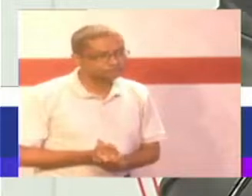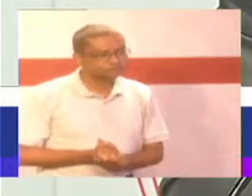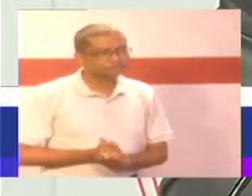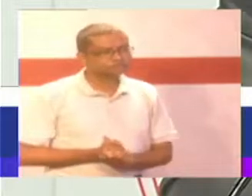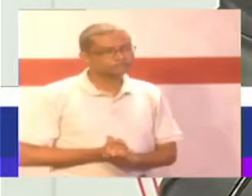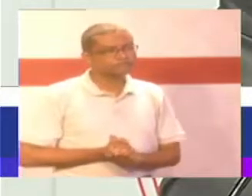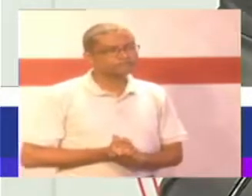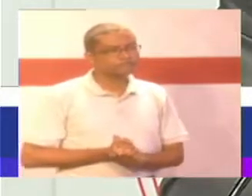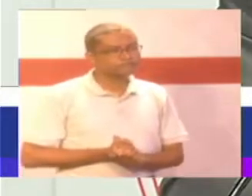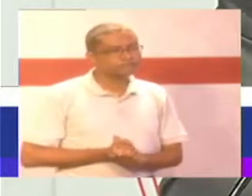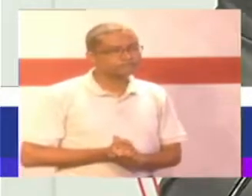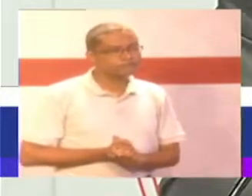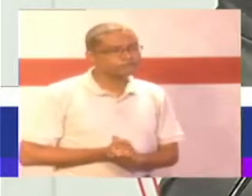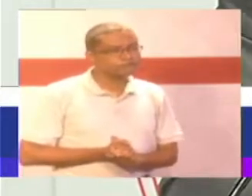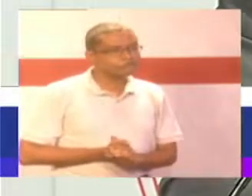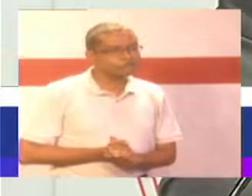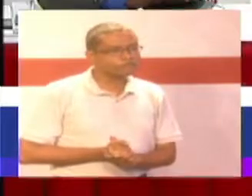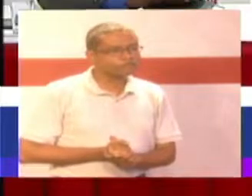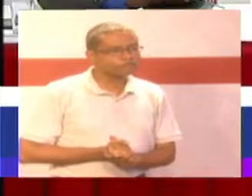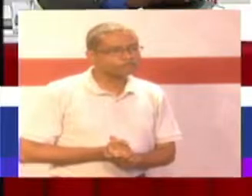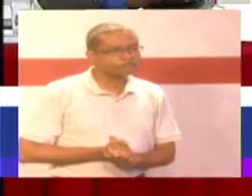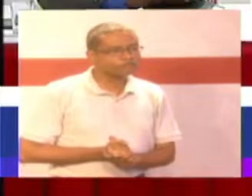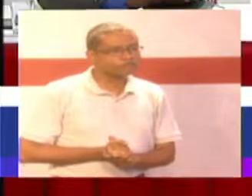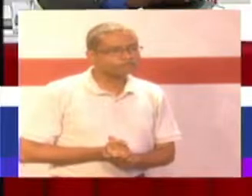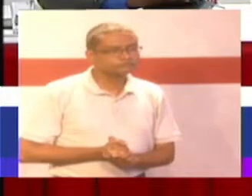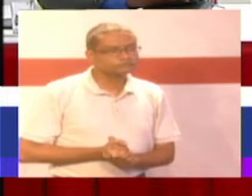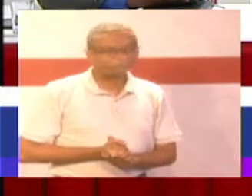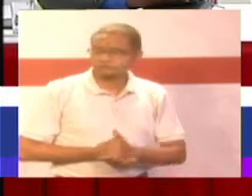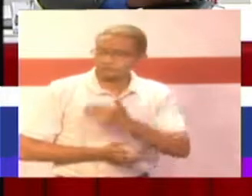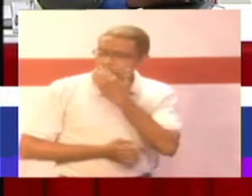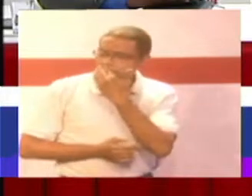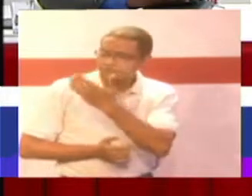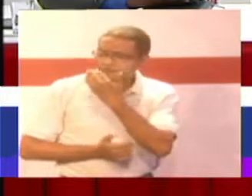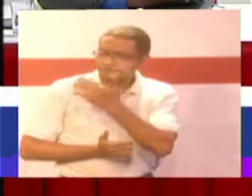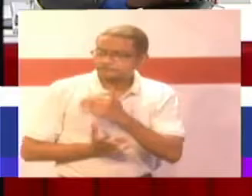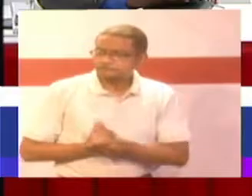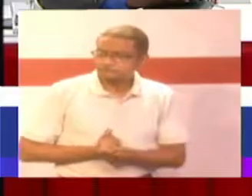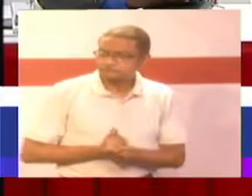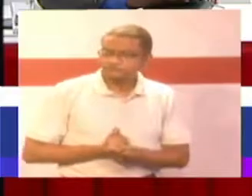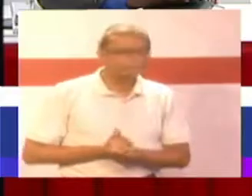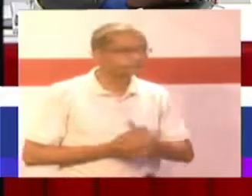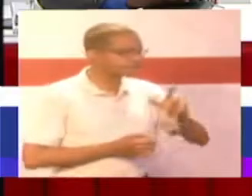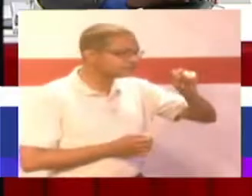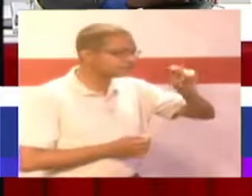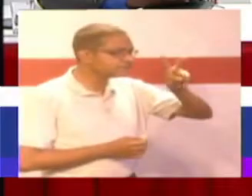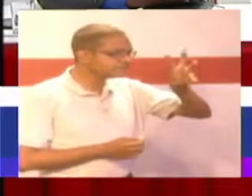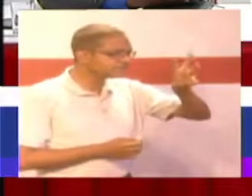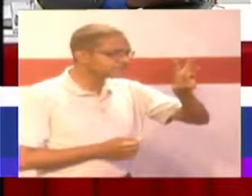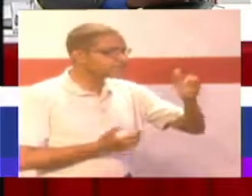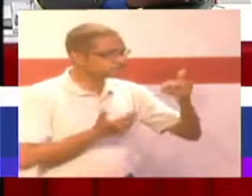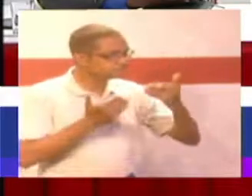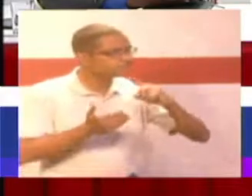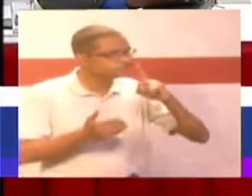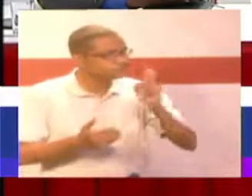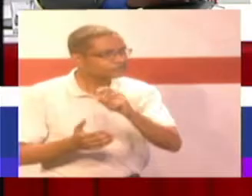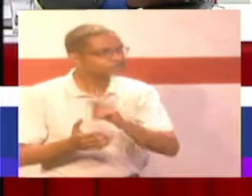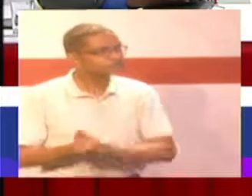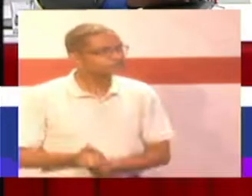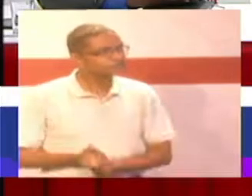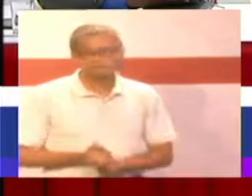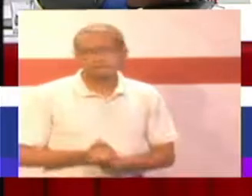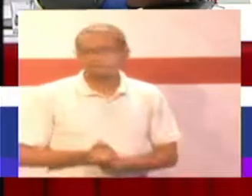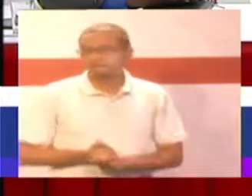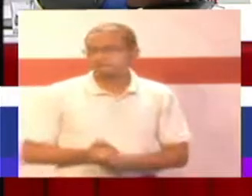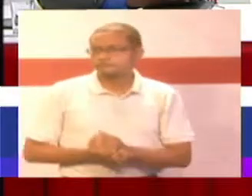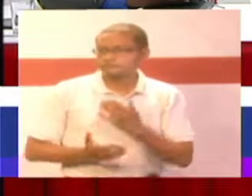levels, including the school age group. Thank you, Dr. Hines. TV6, we are ready for your questions. Good morning. Hi,